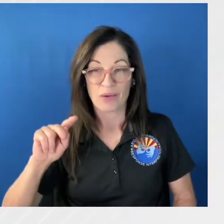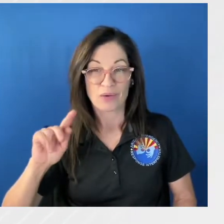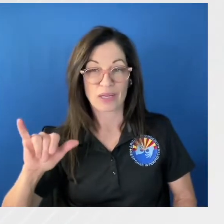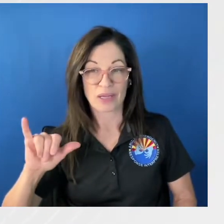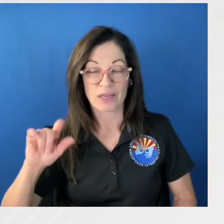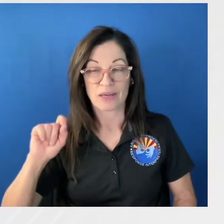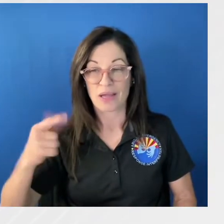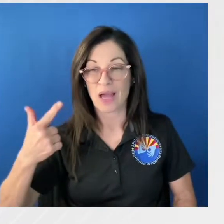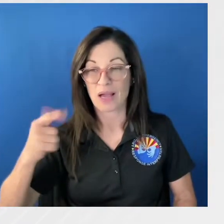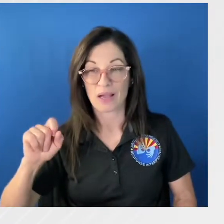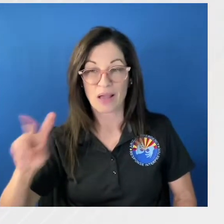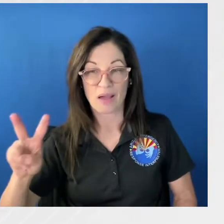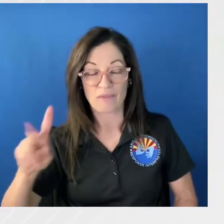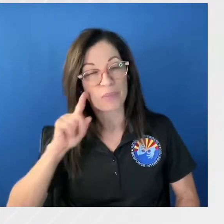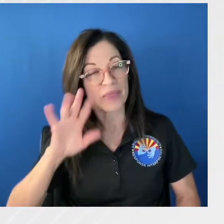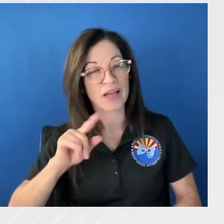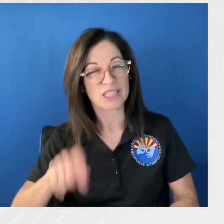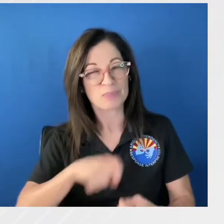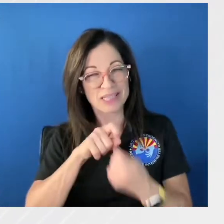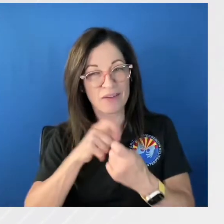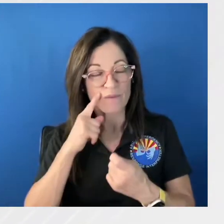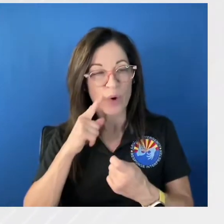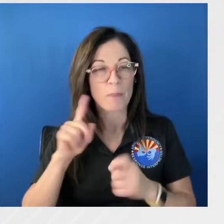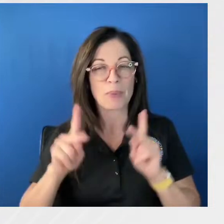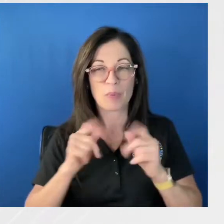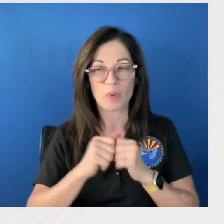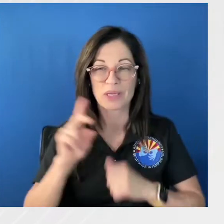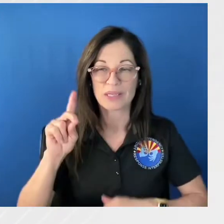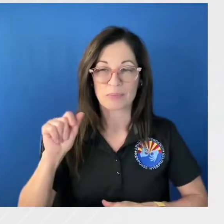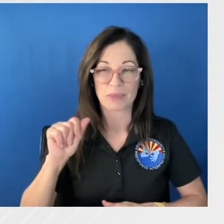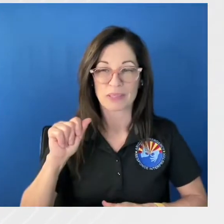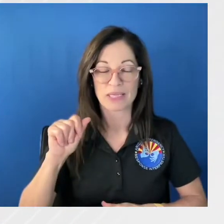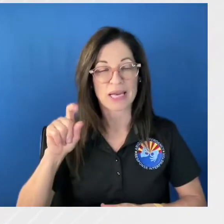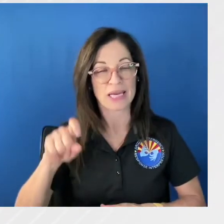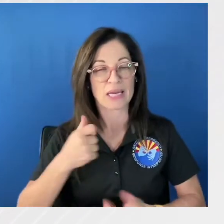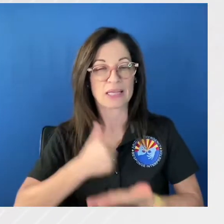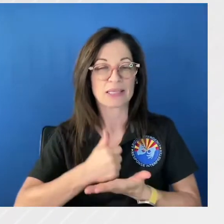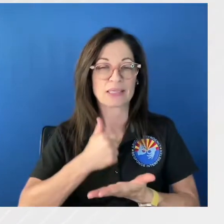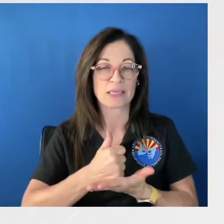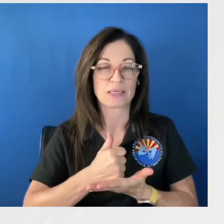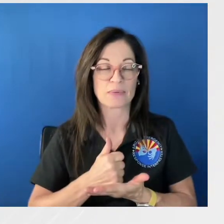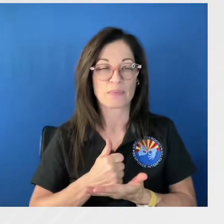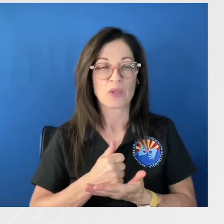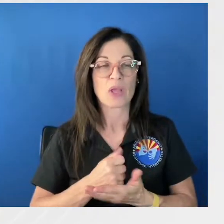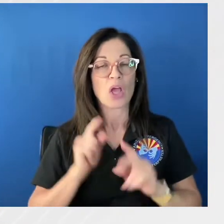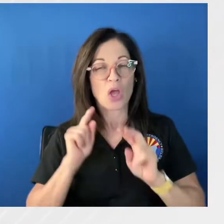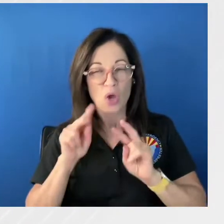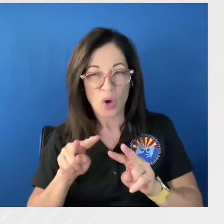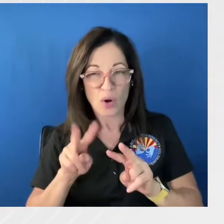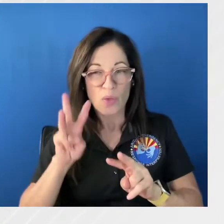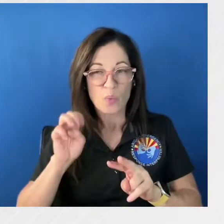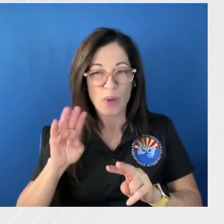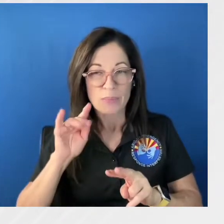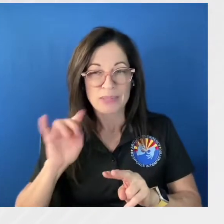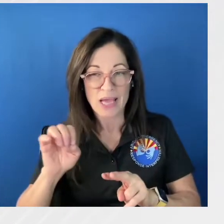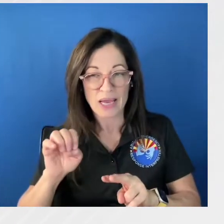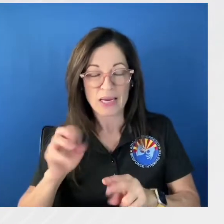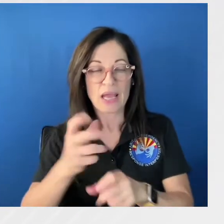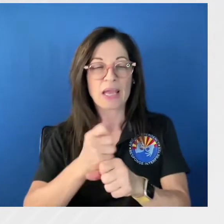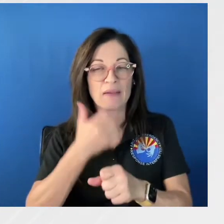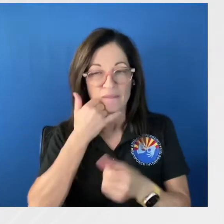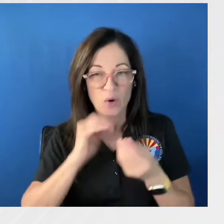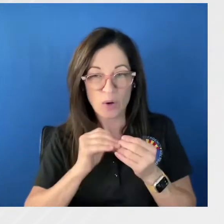for disabled folks that may need some assistance. I would suggest you go there first, get those phone numbers, let us know what you need,